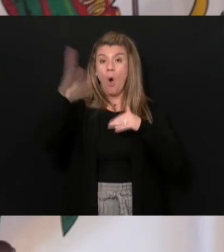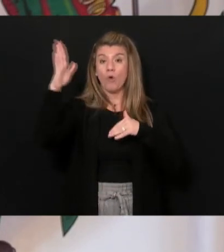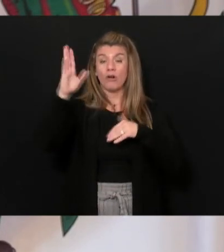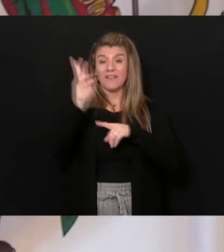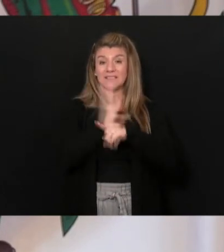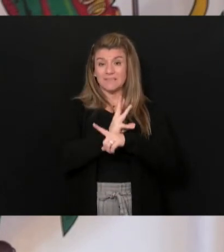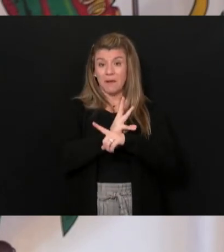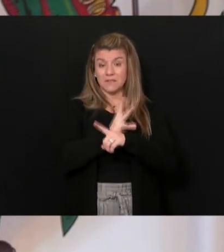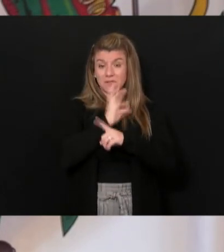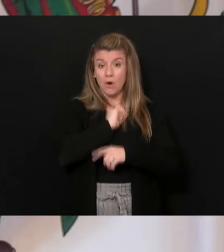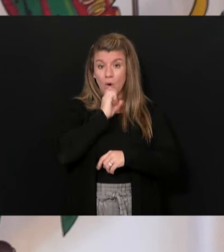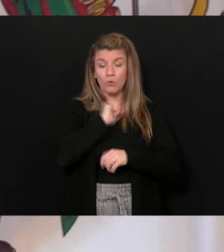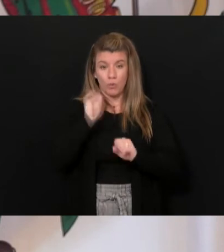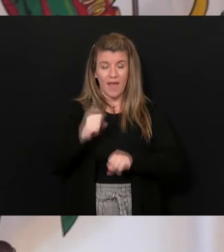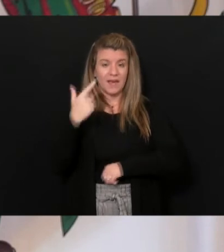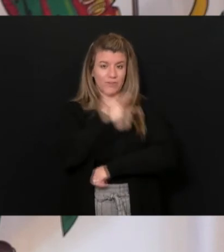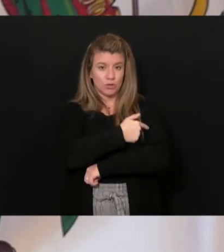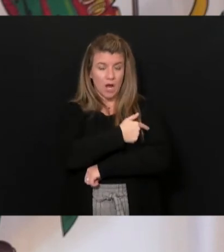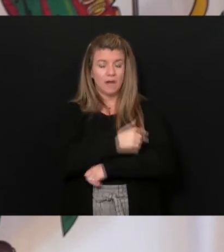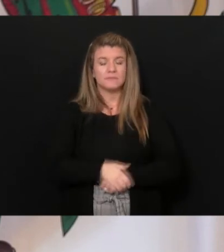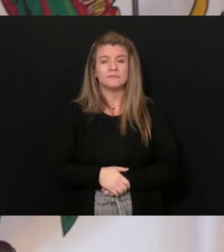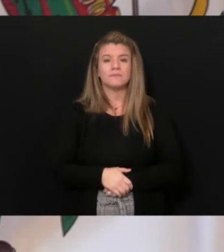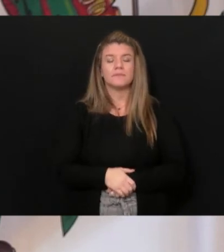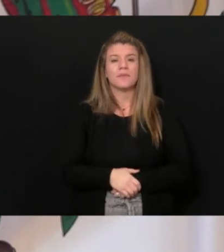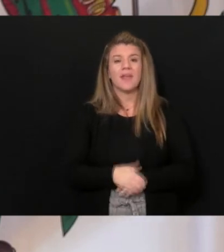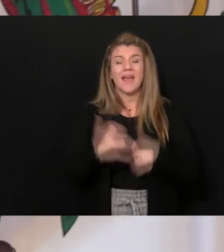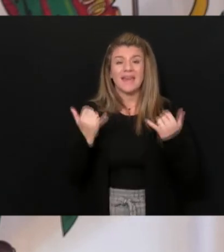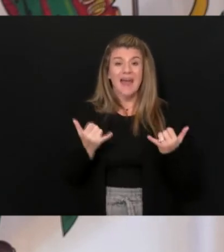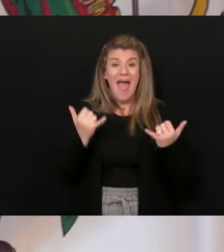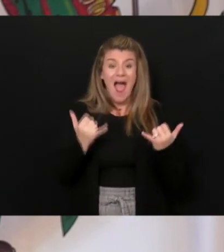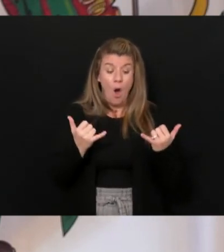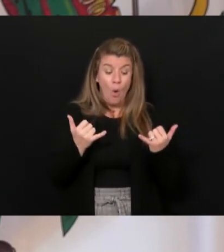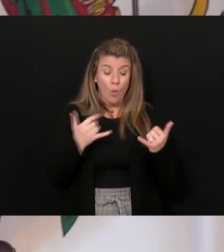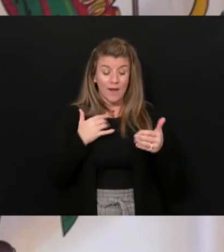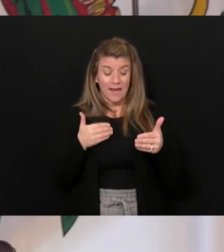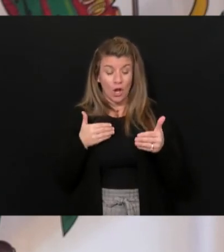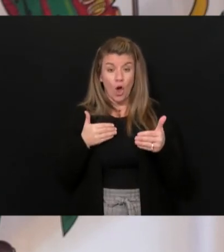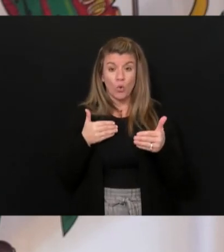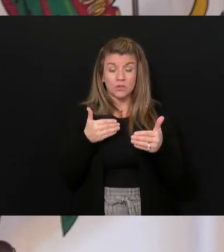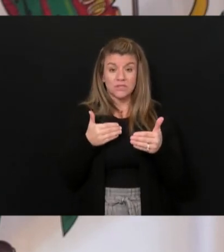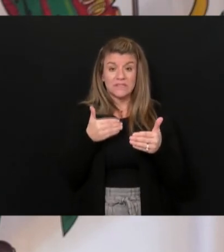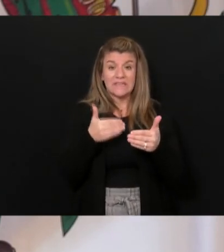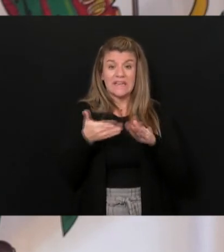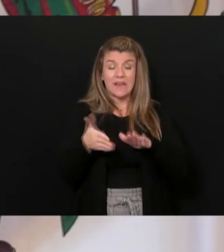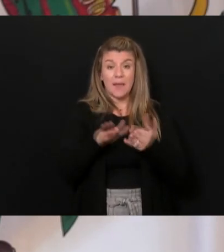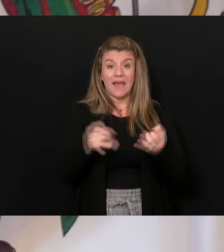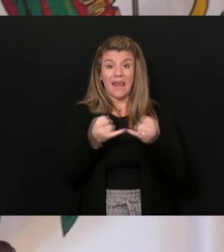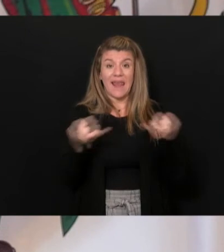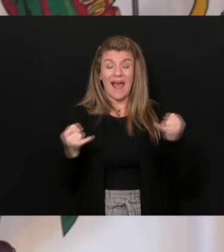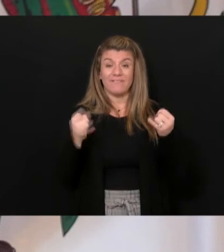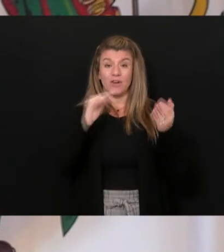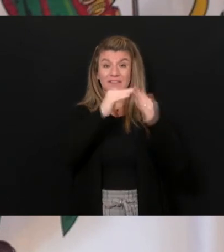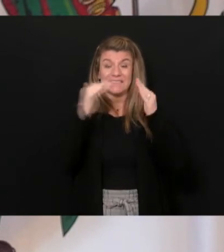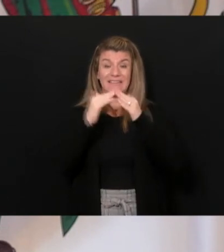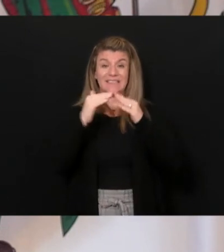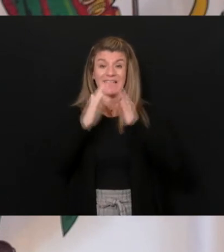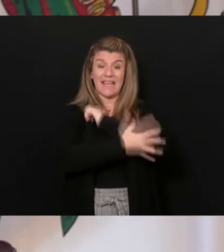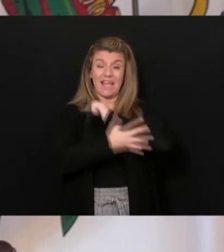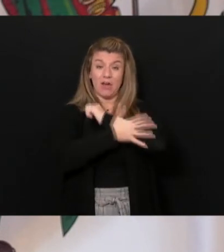age. Now, you know, we are quickly approaching our deadline on the cities and counties CARES